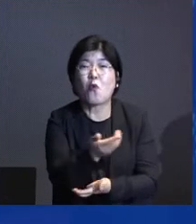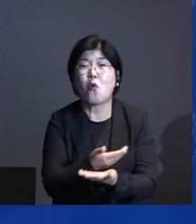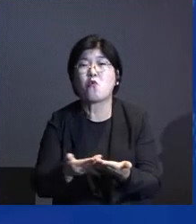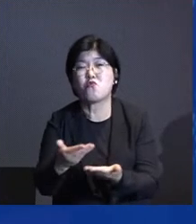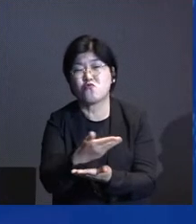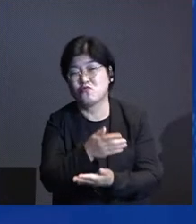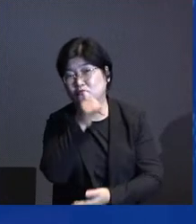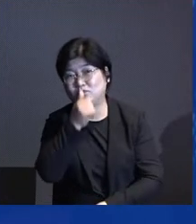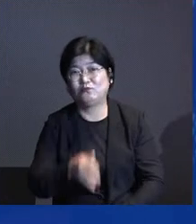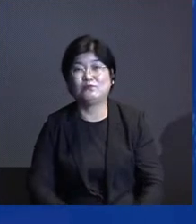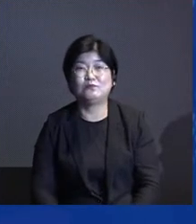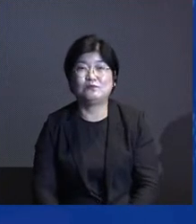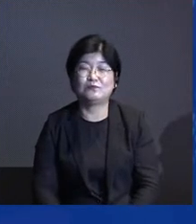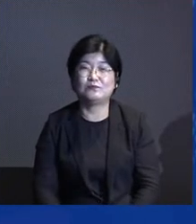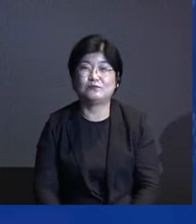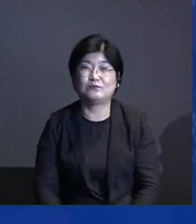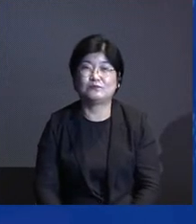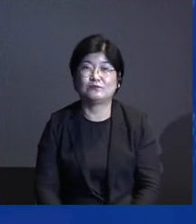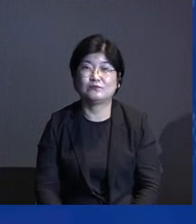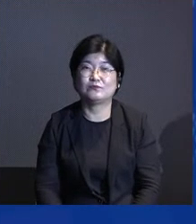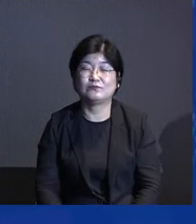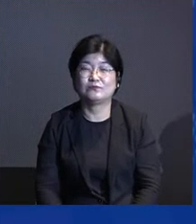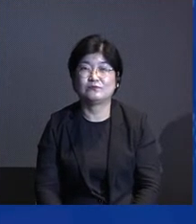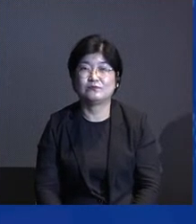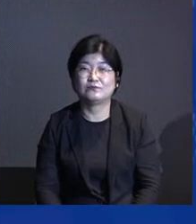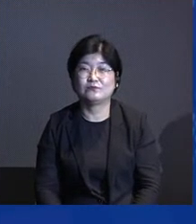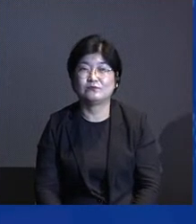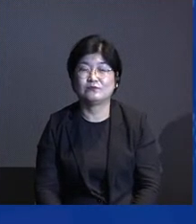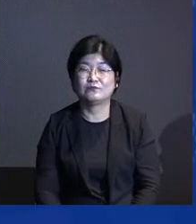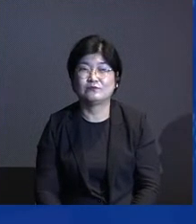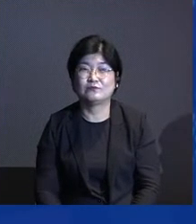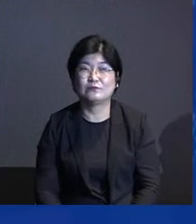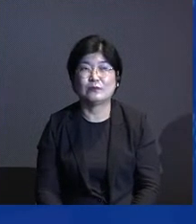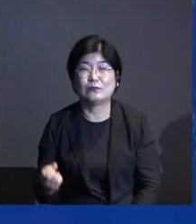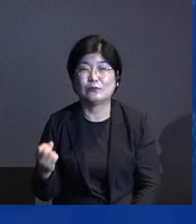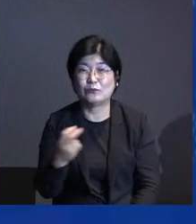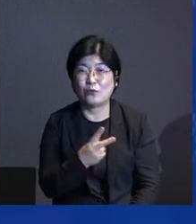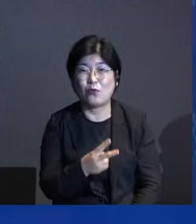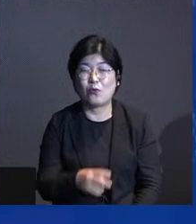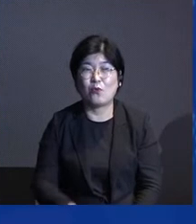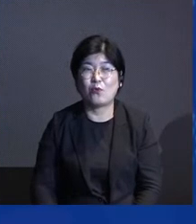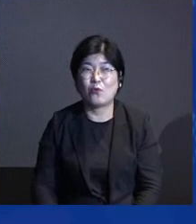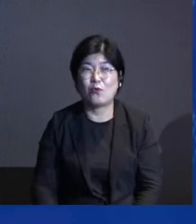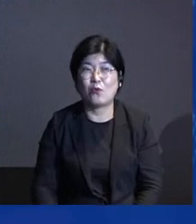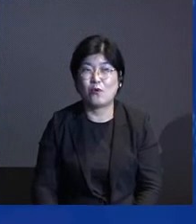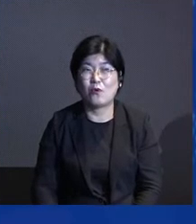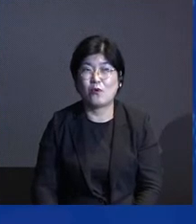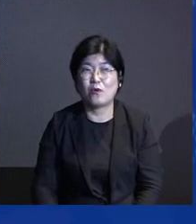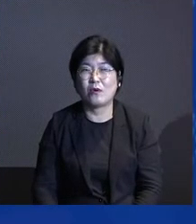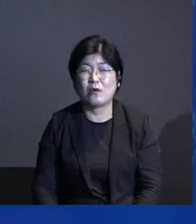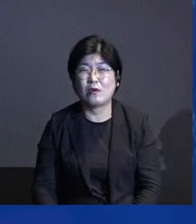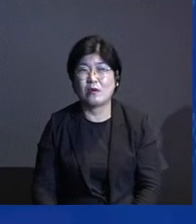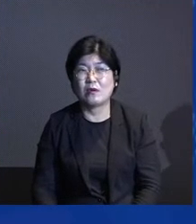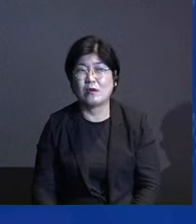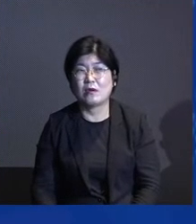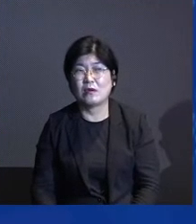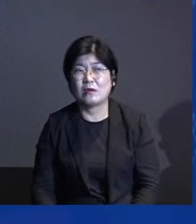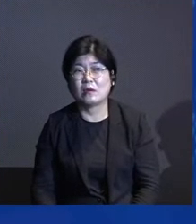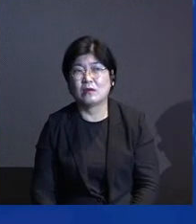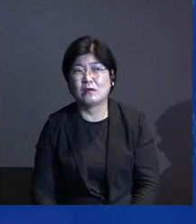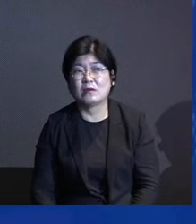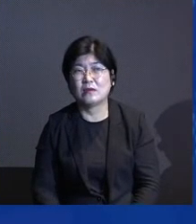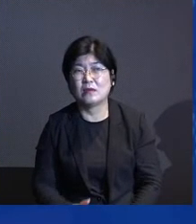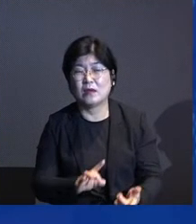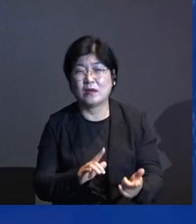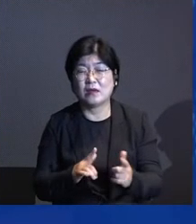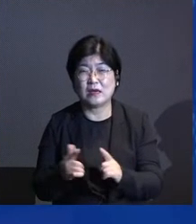especially for members who have NCDs and other diseases, to better monitor and take care of themselves. And